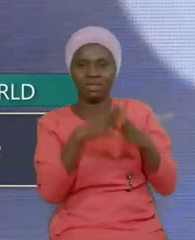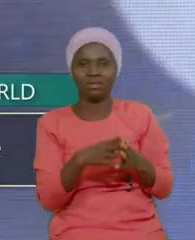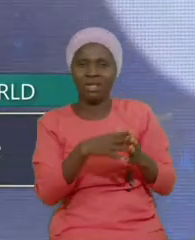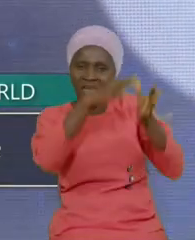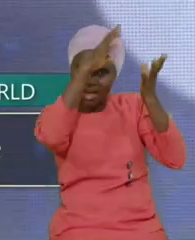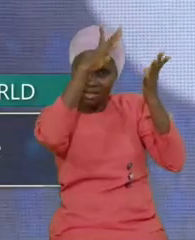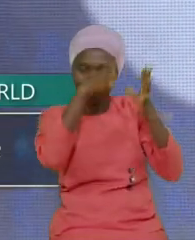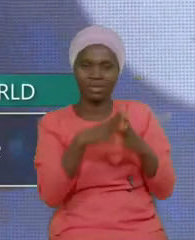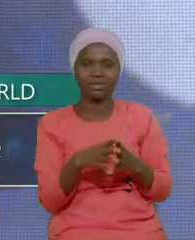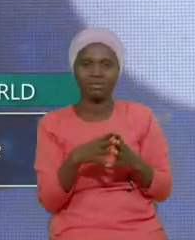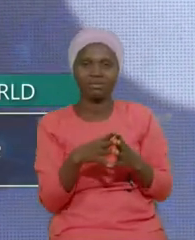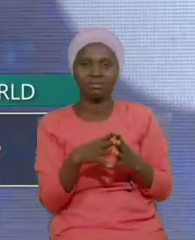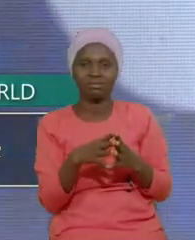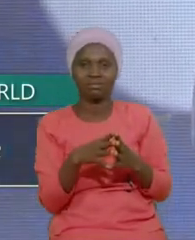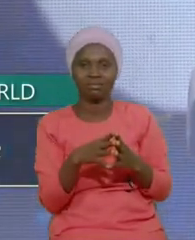Expect.